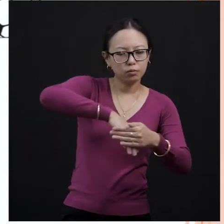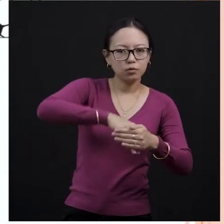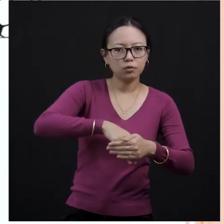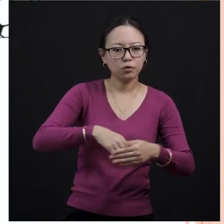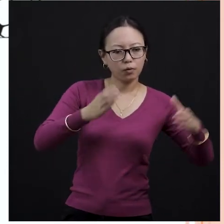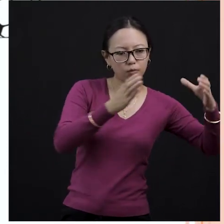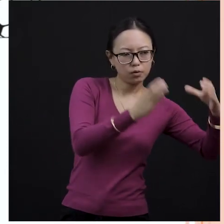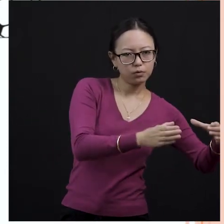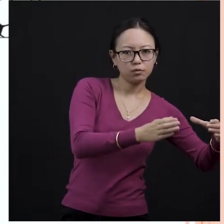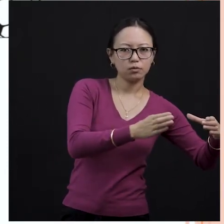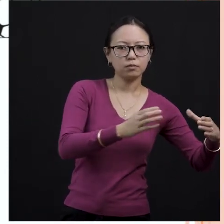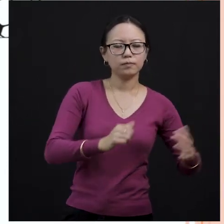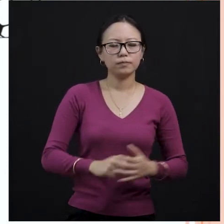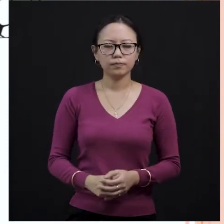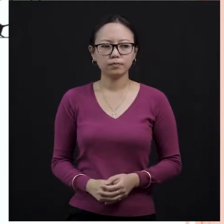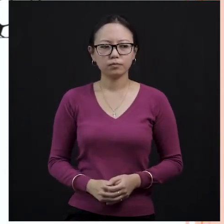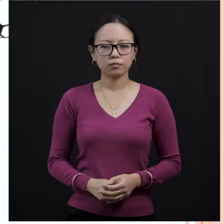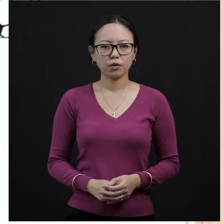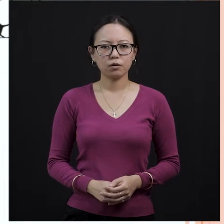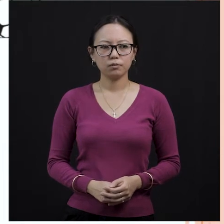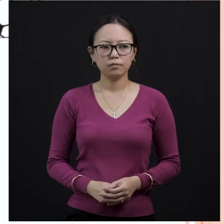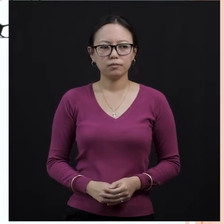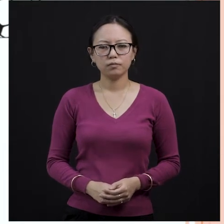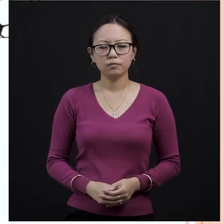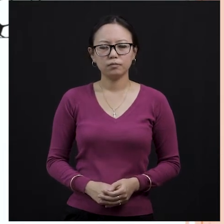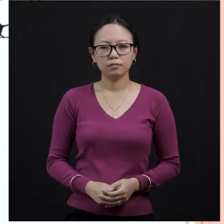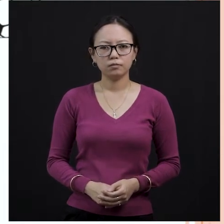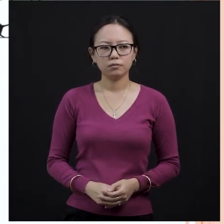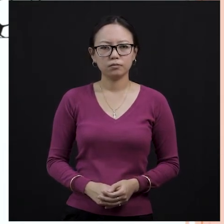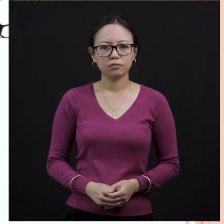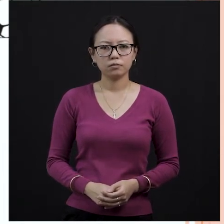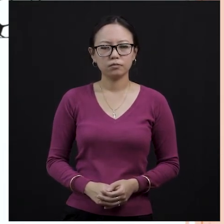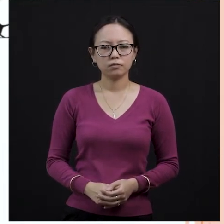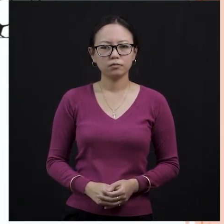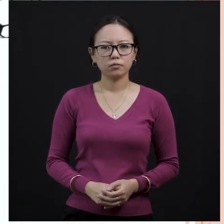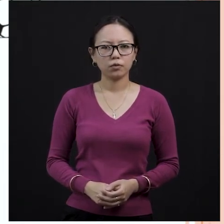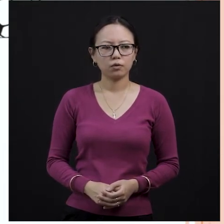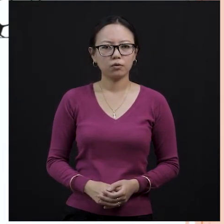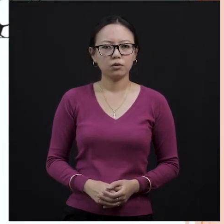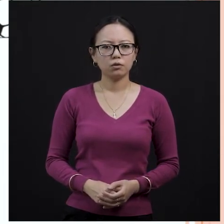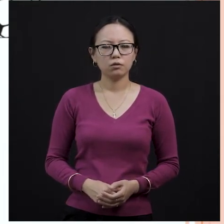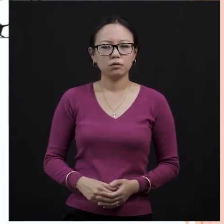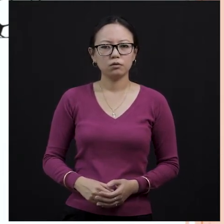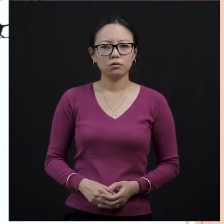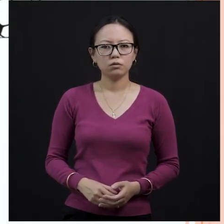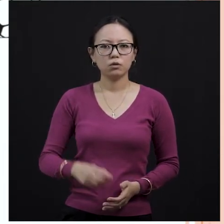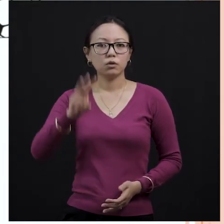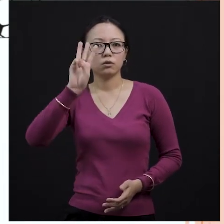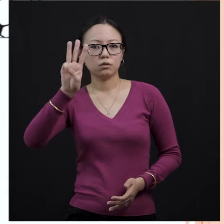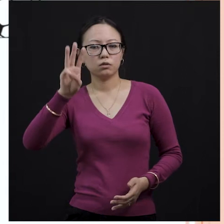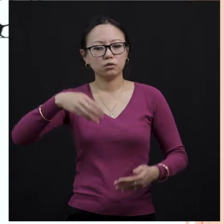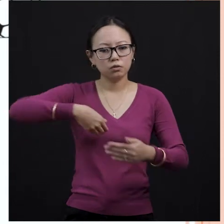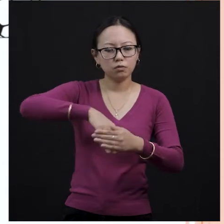a circle and mark them as groups, all right? So this is the first group. Let's move on to the